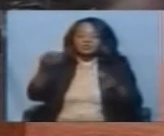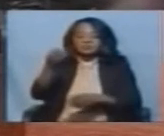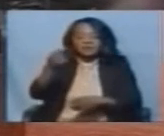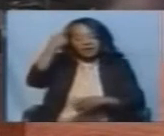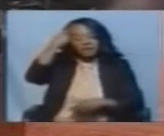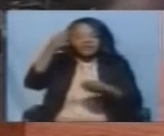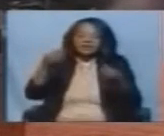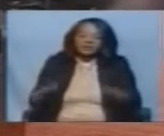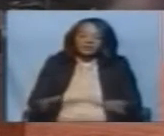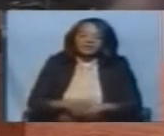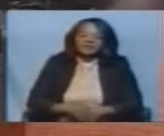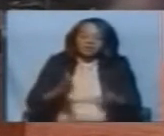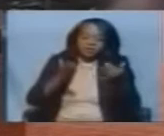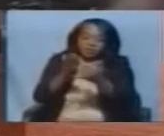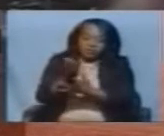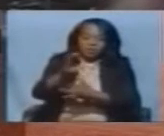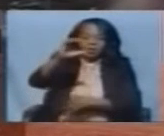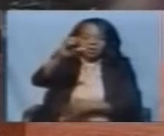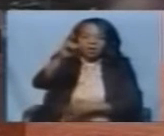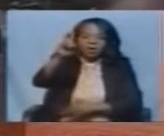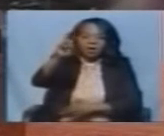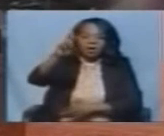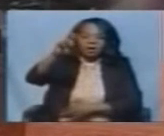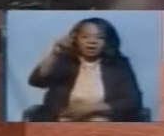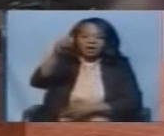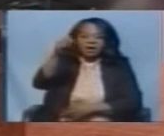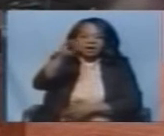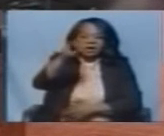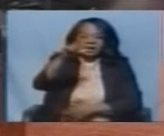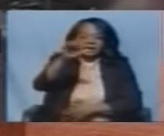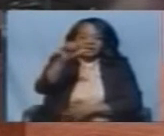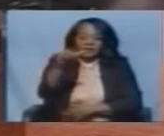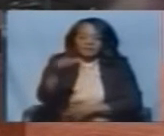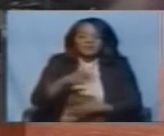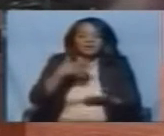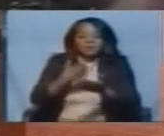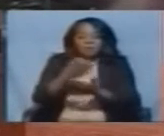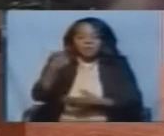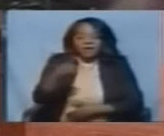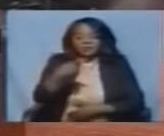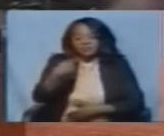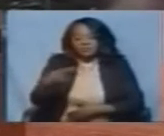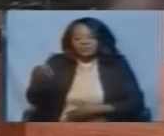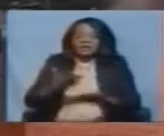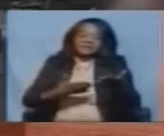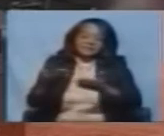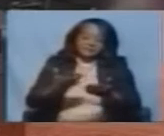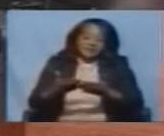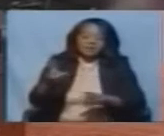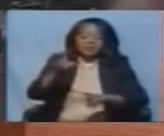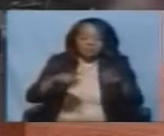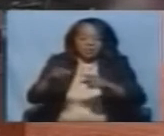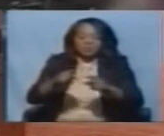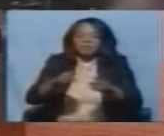funds via cartels and unrealistic pricing of goods and services. People are still manipulating the system. And